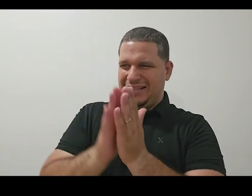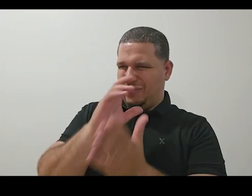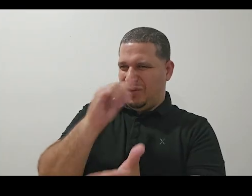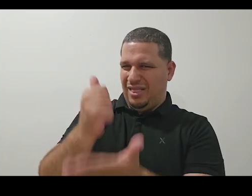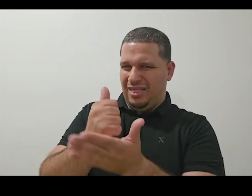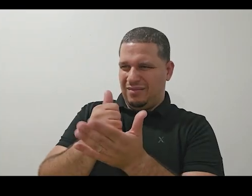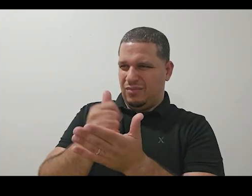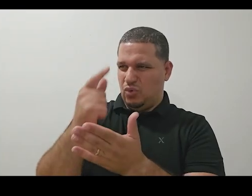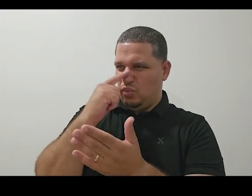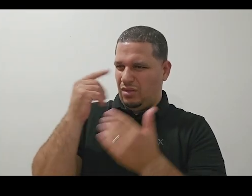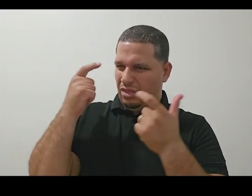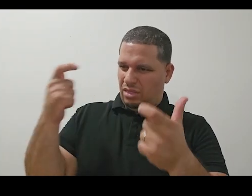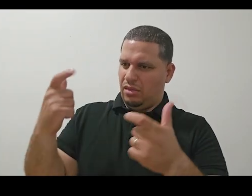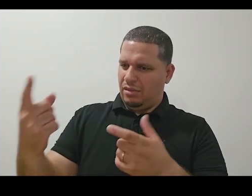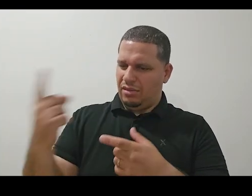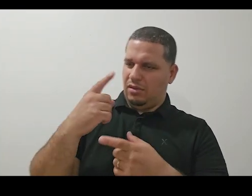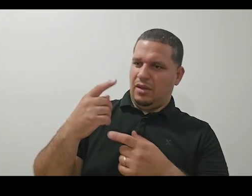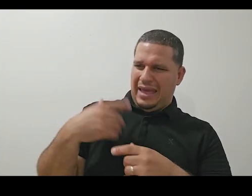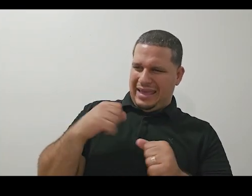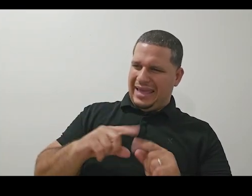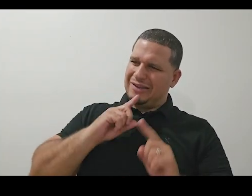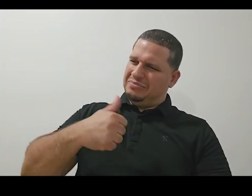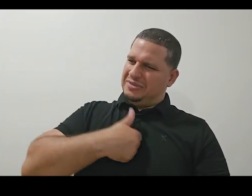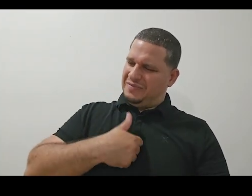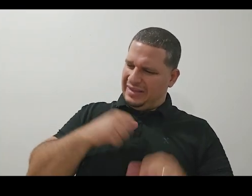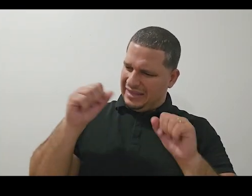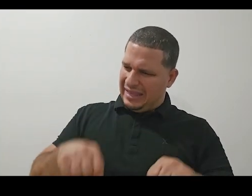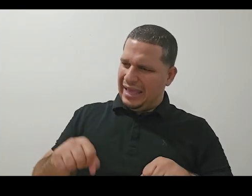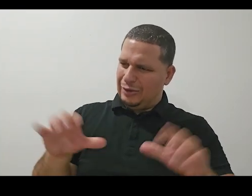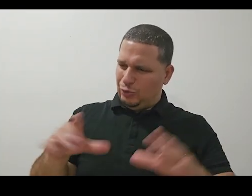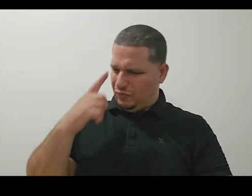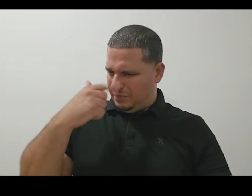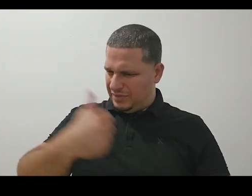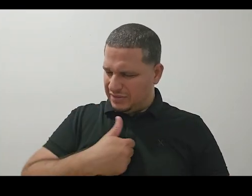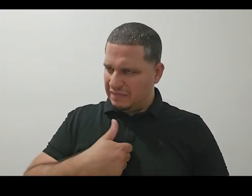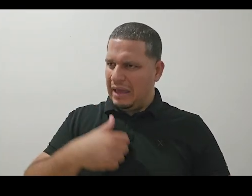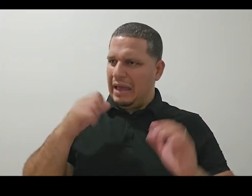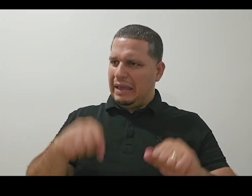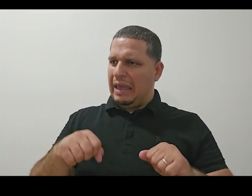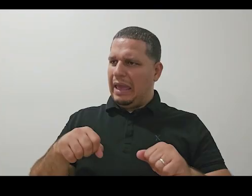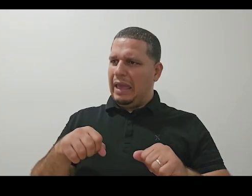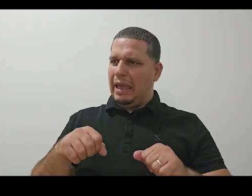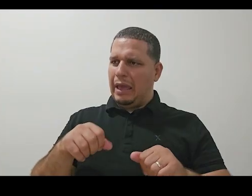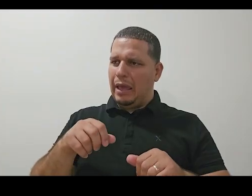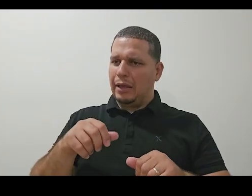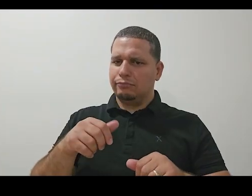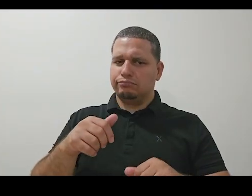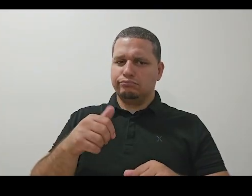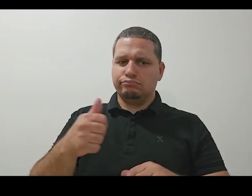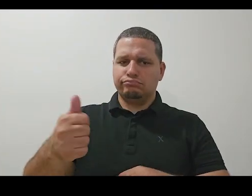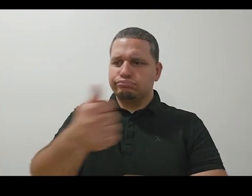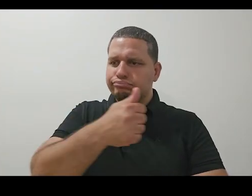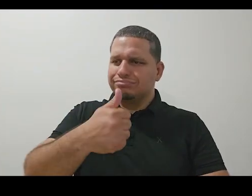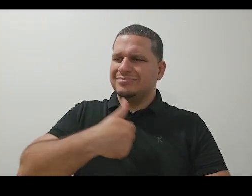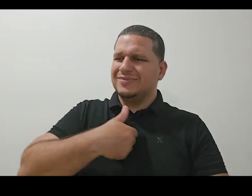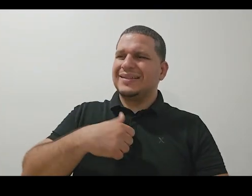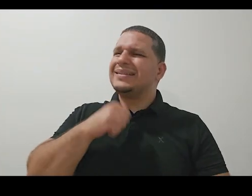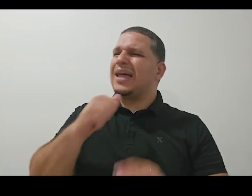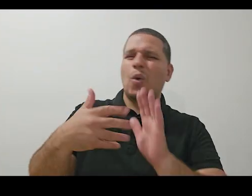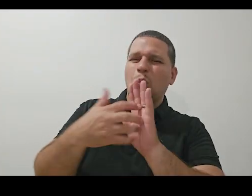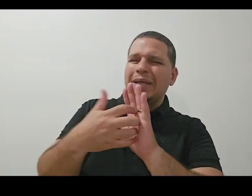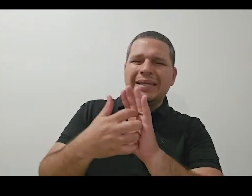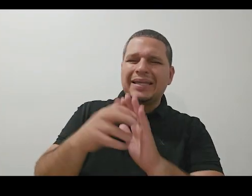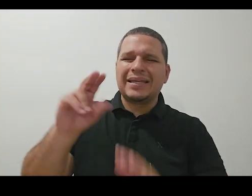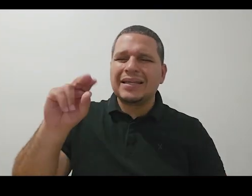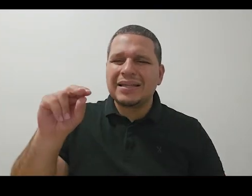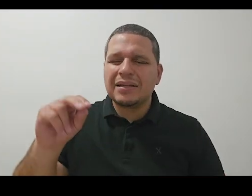help, because you can fully answer for yourself. You can fully move around for yourself. It's not a sign of